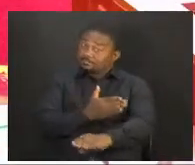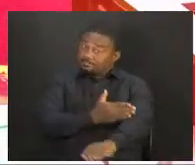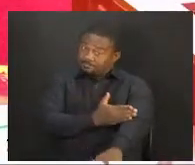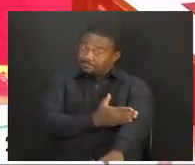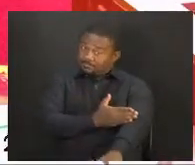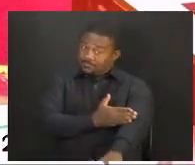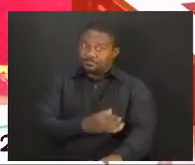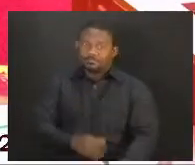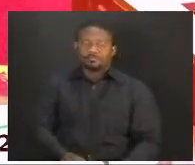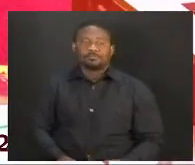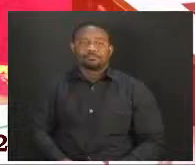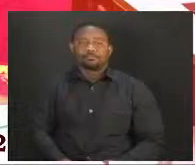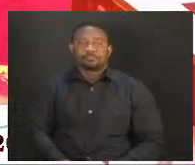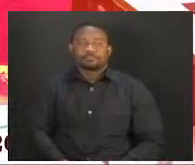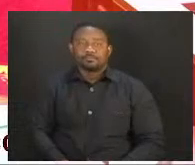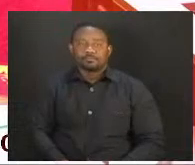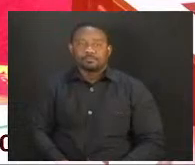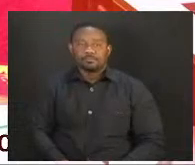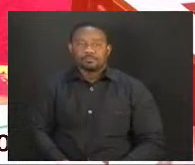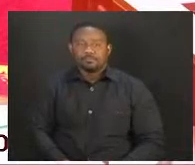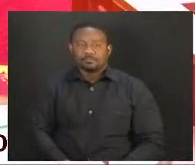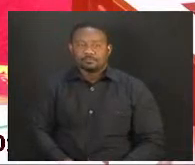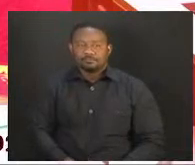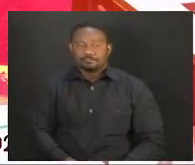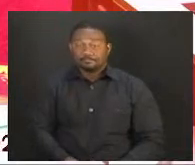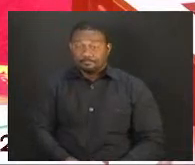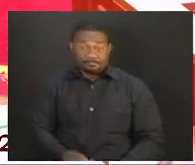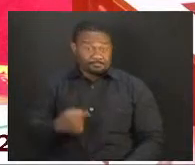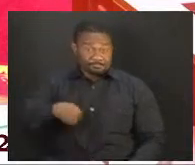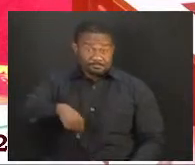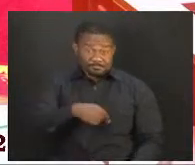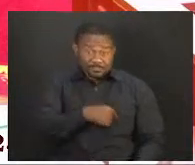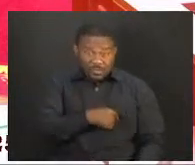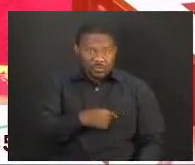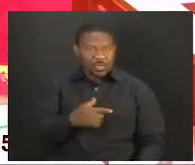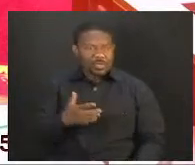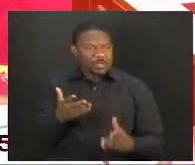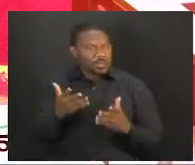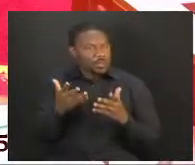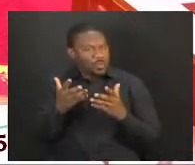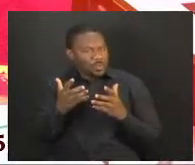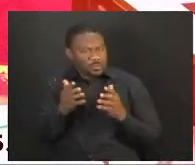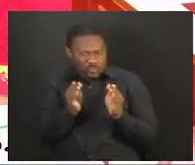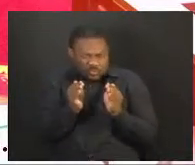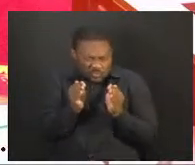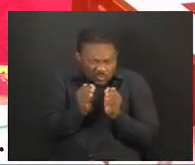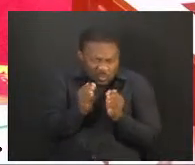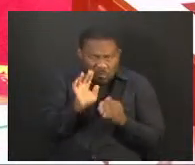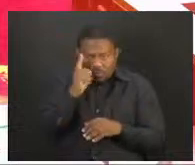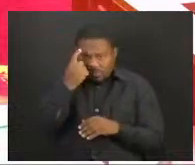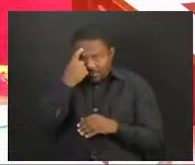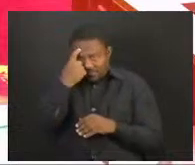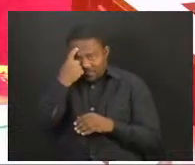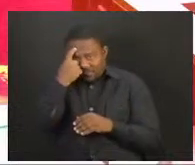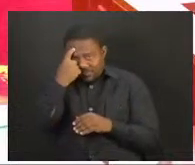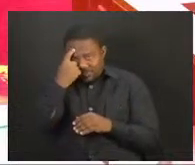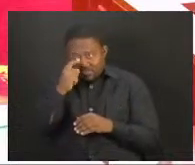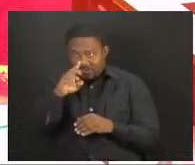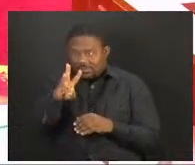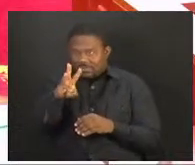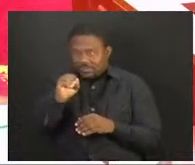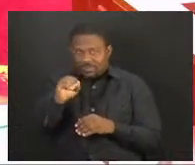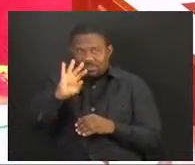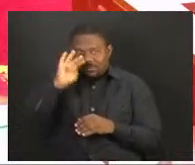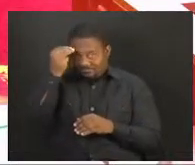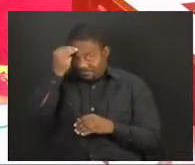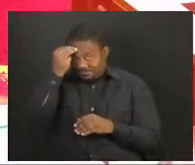making progress. We committed to running a lean, efficient government of 60 ministers.